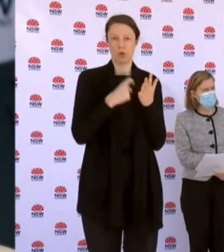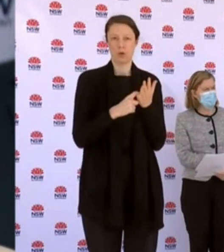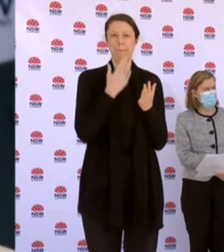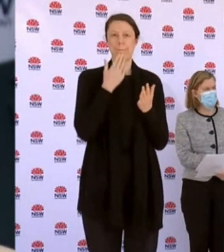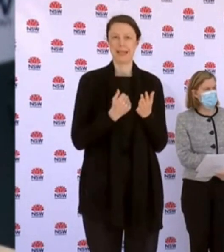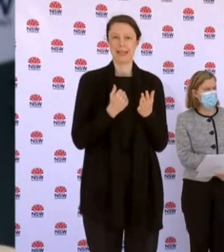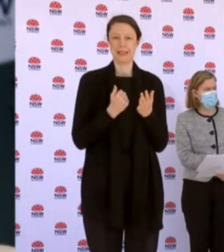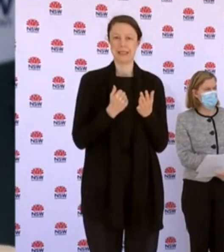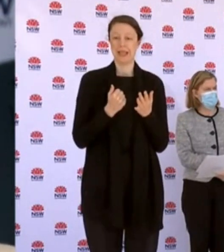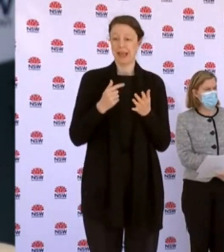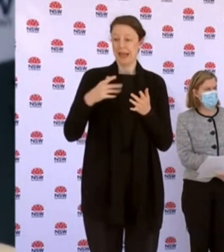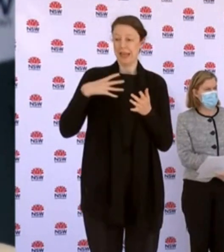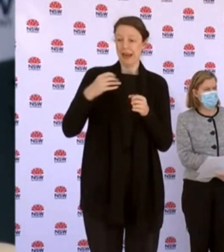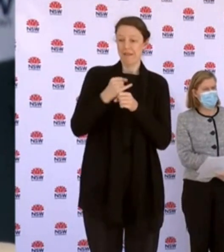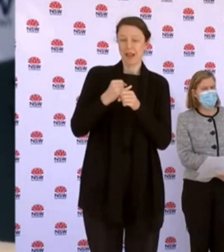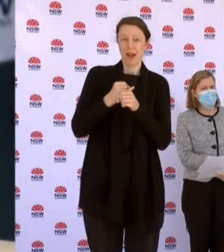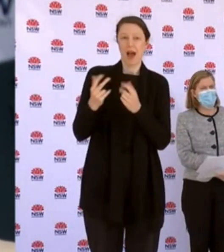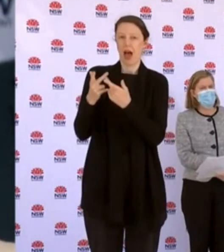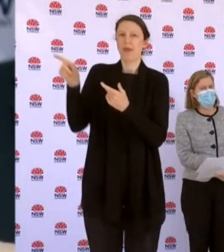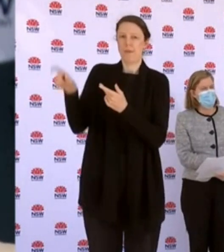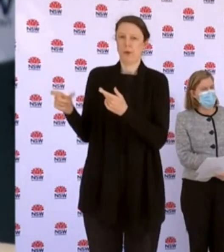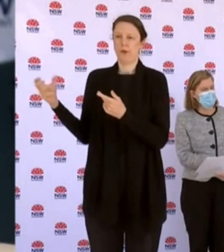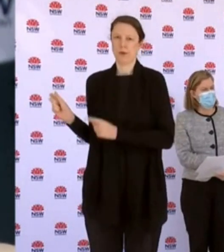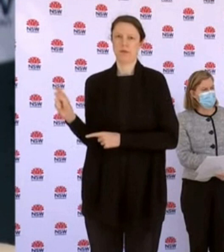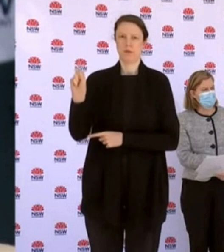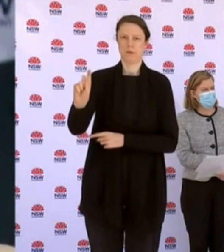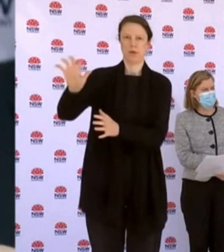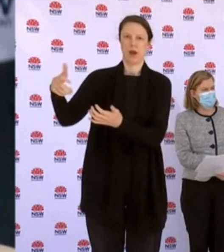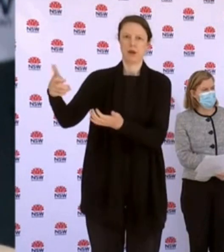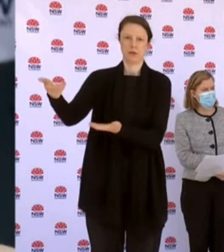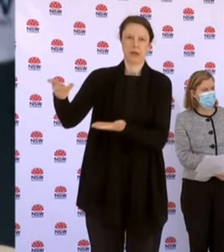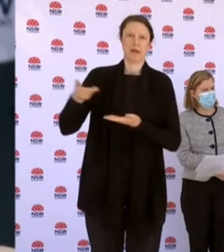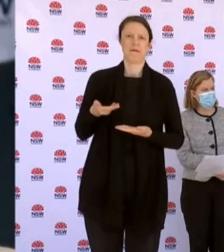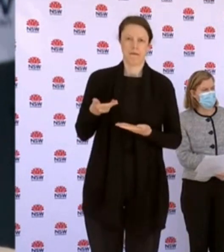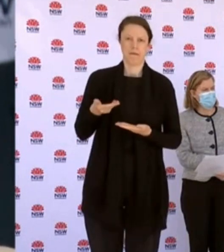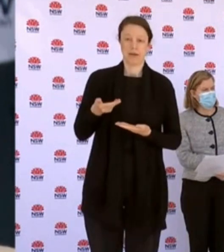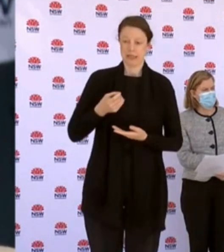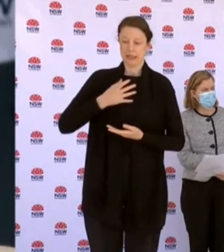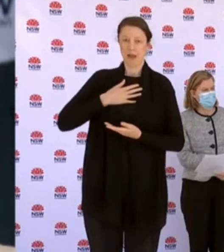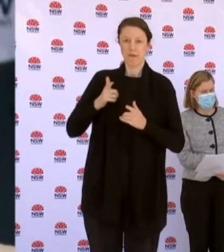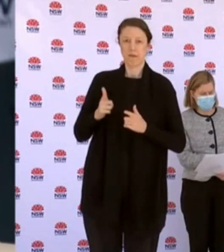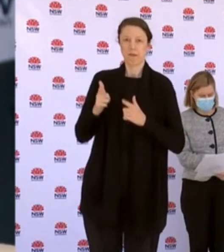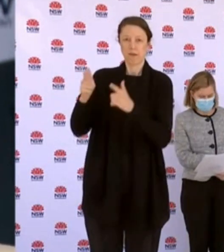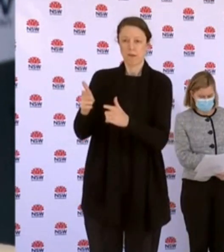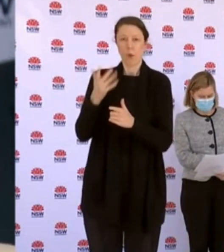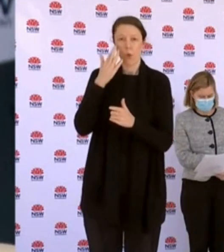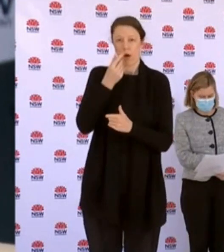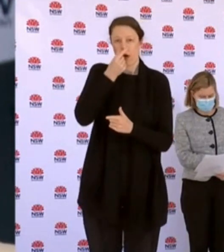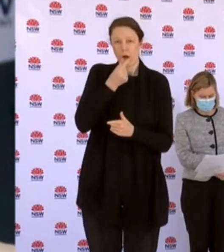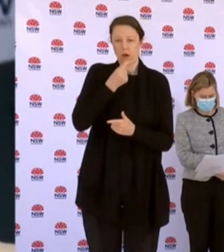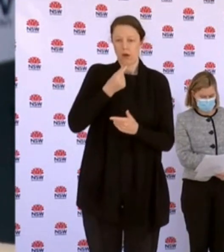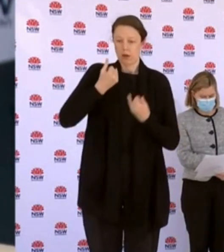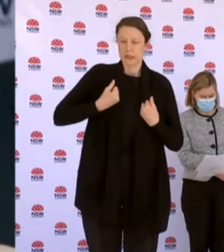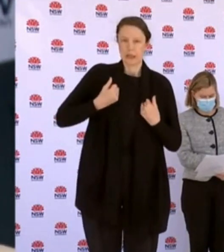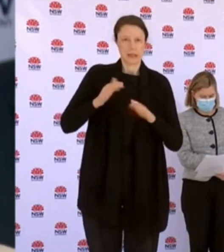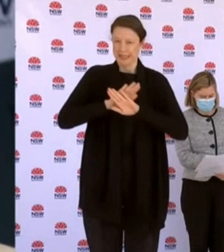to a pharmacist or a medical centre or a GP clinic if you have symptoms, because unfortunately a number of